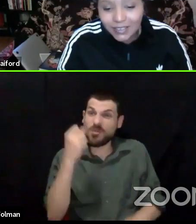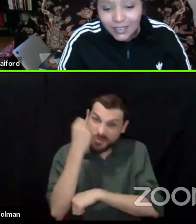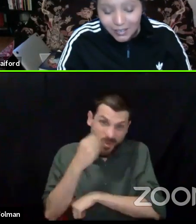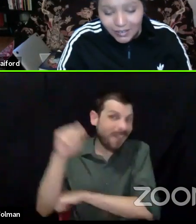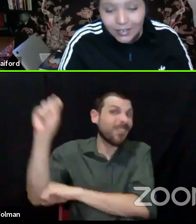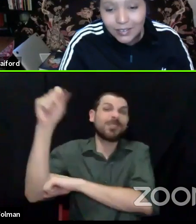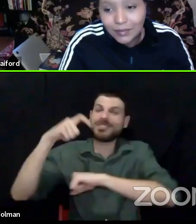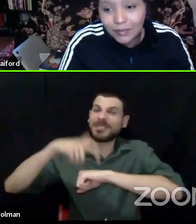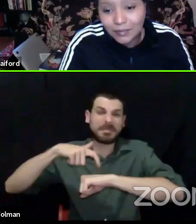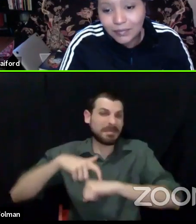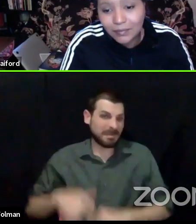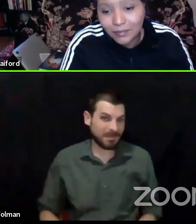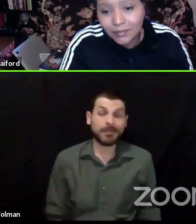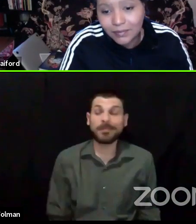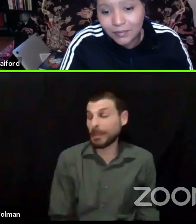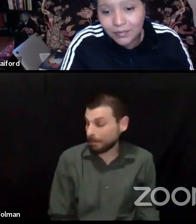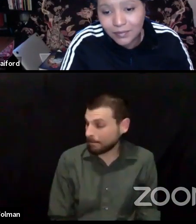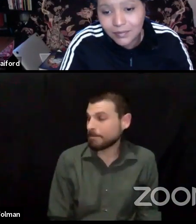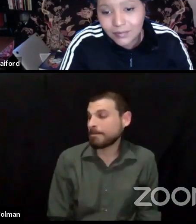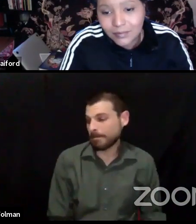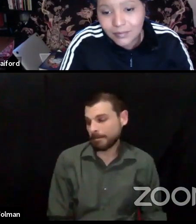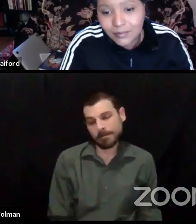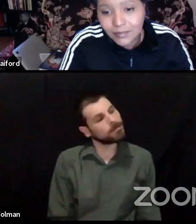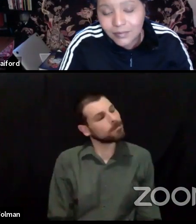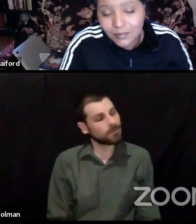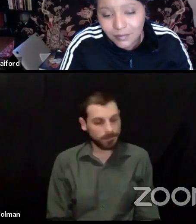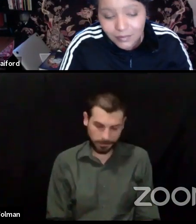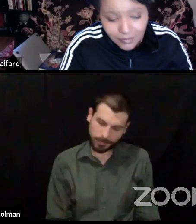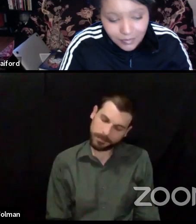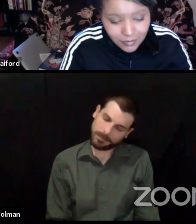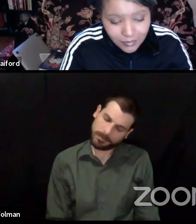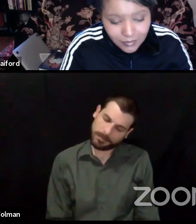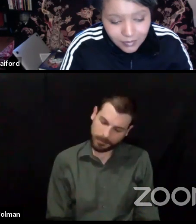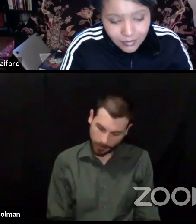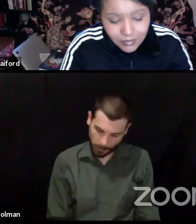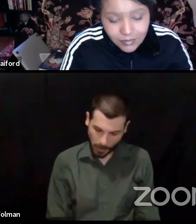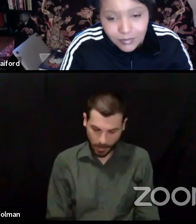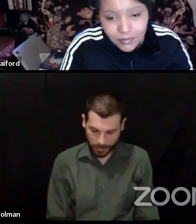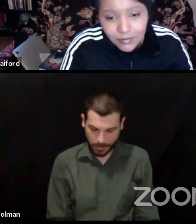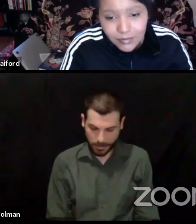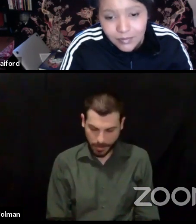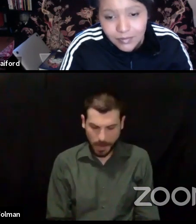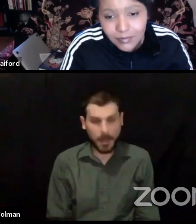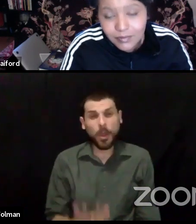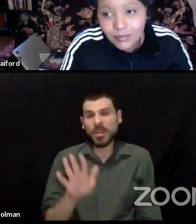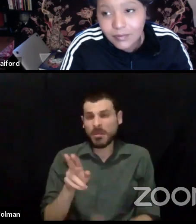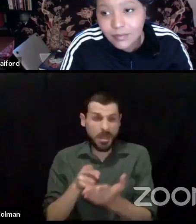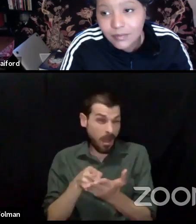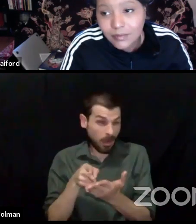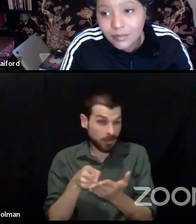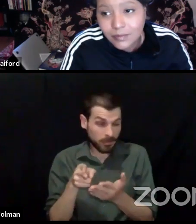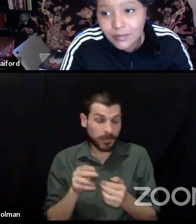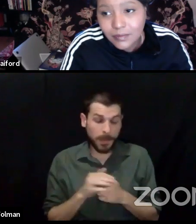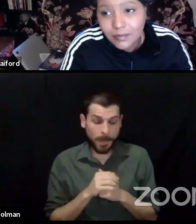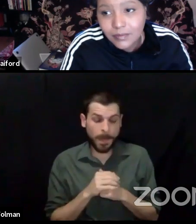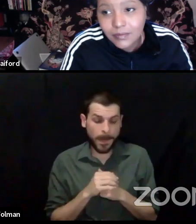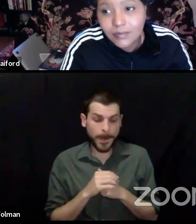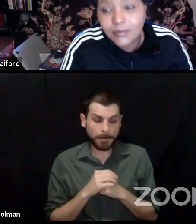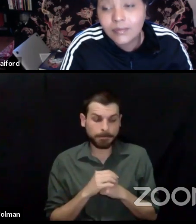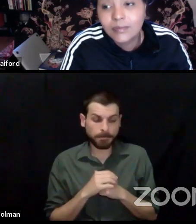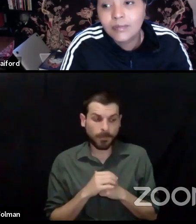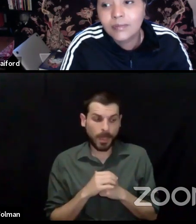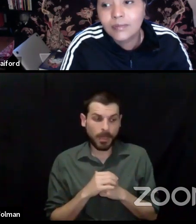times. For sure. And, you know, to be transparent, you know, it's like, I know you